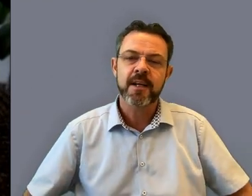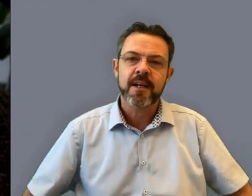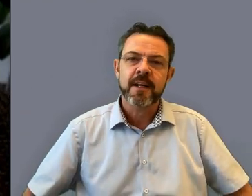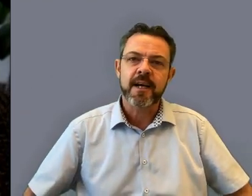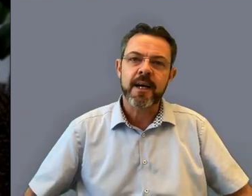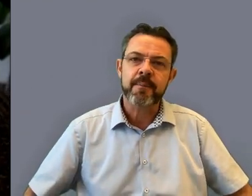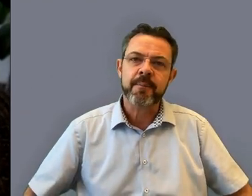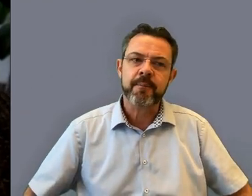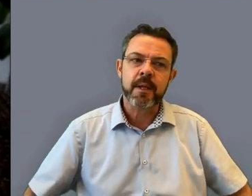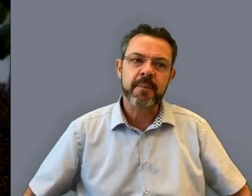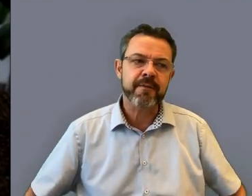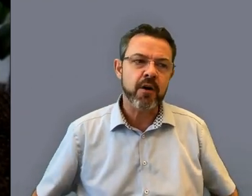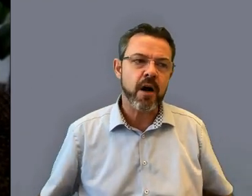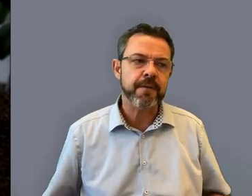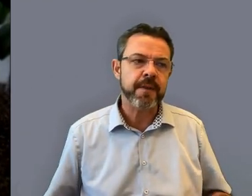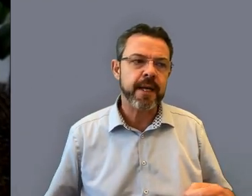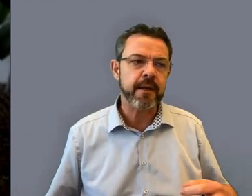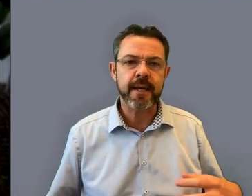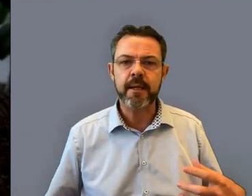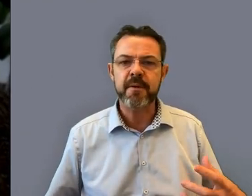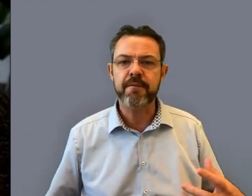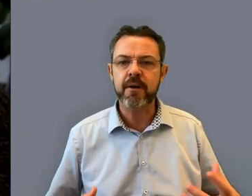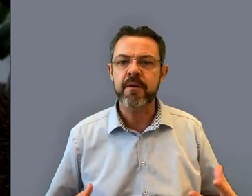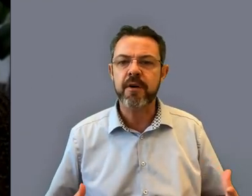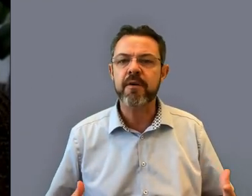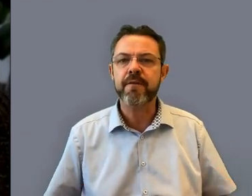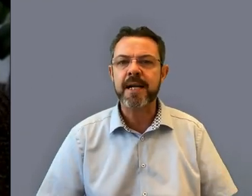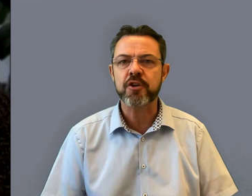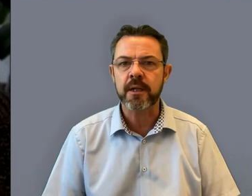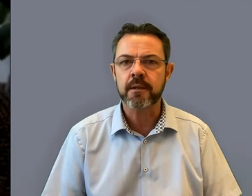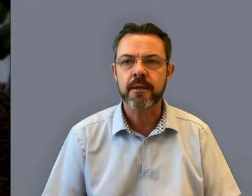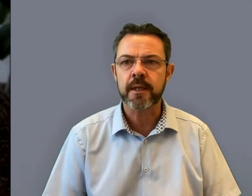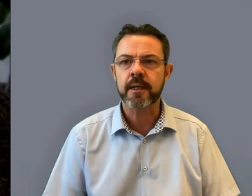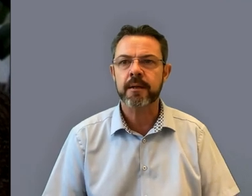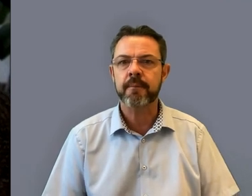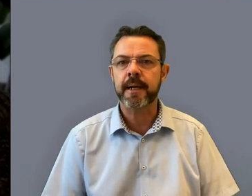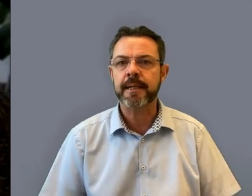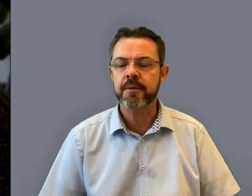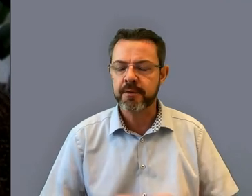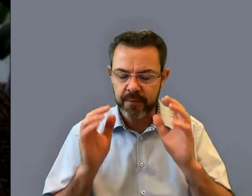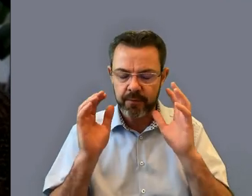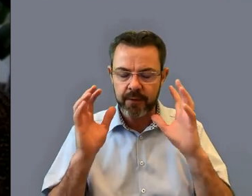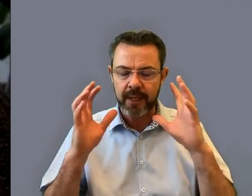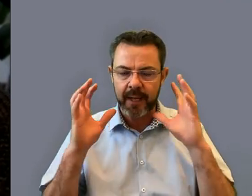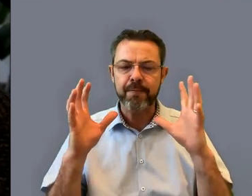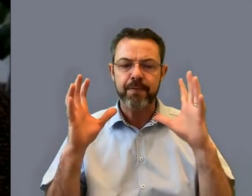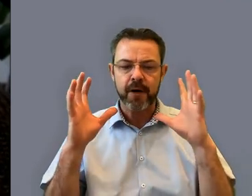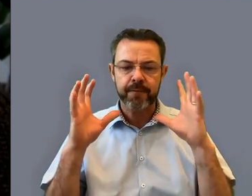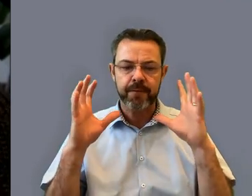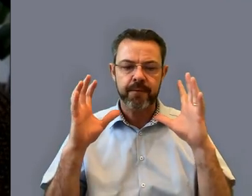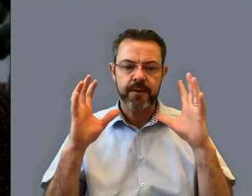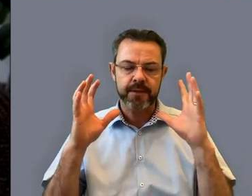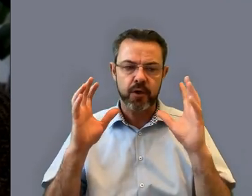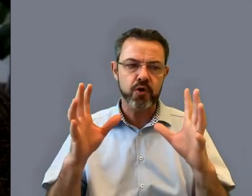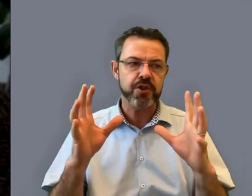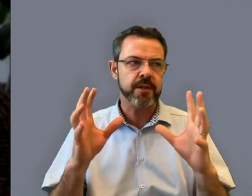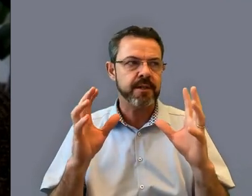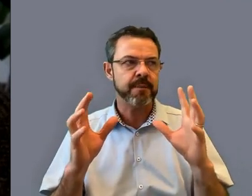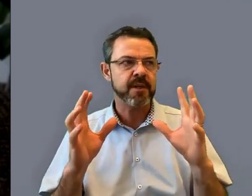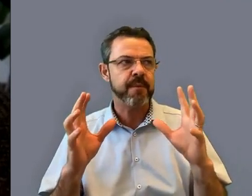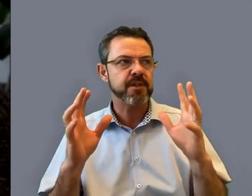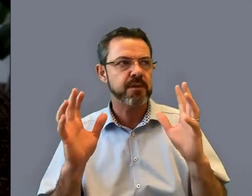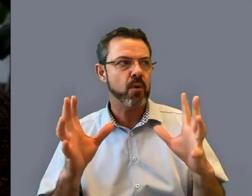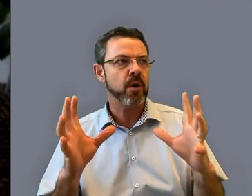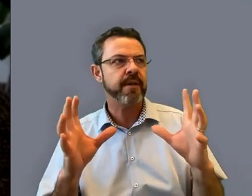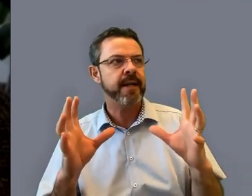models. But very often they can be very, very fragile in terms of the life of the solution